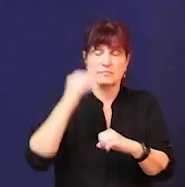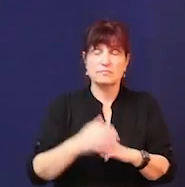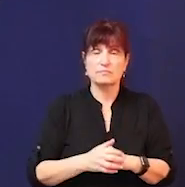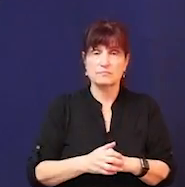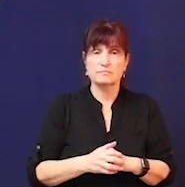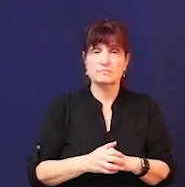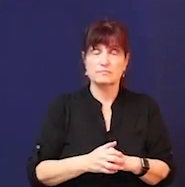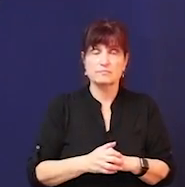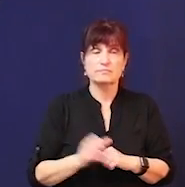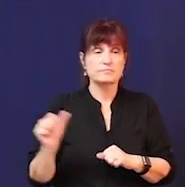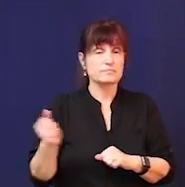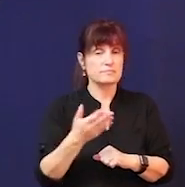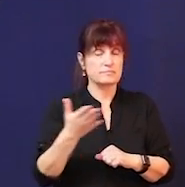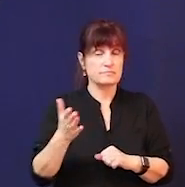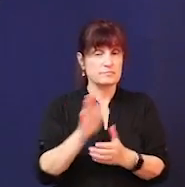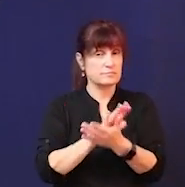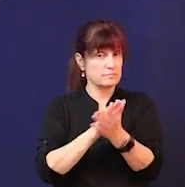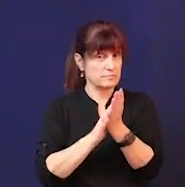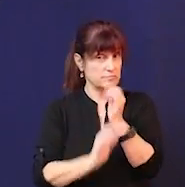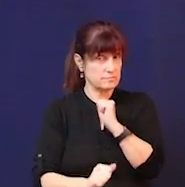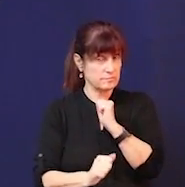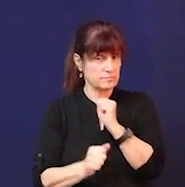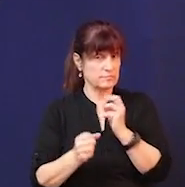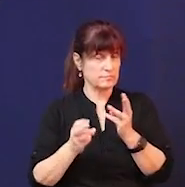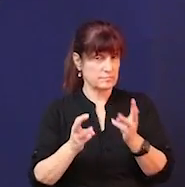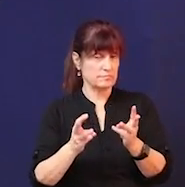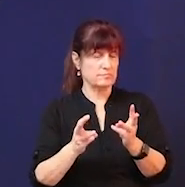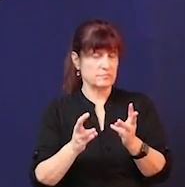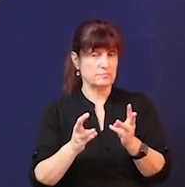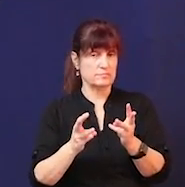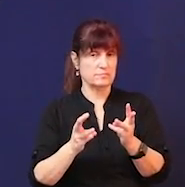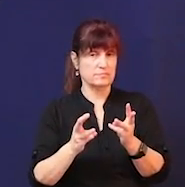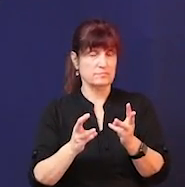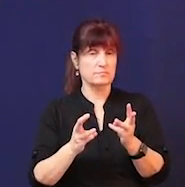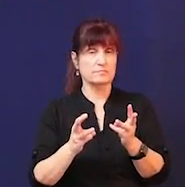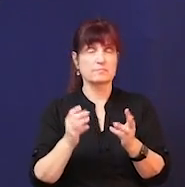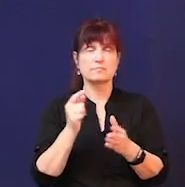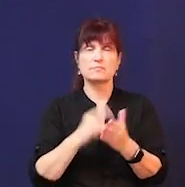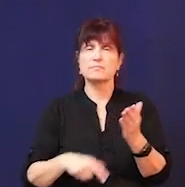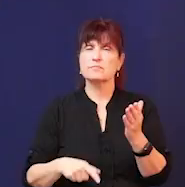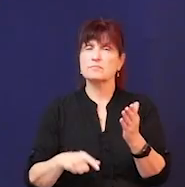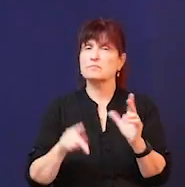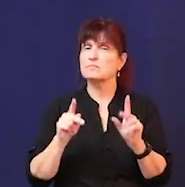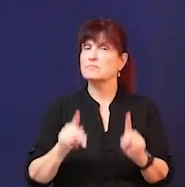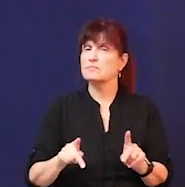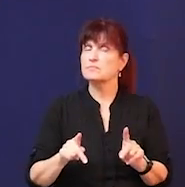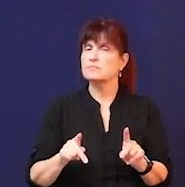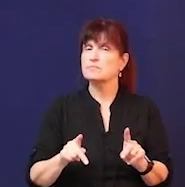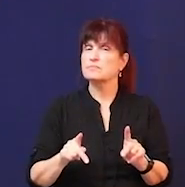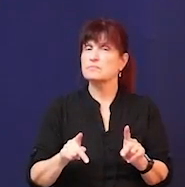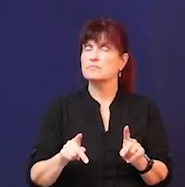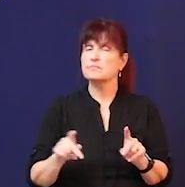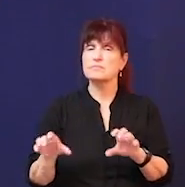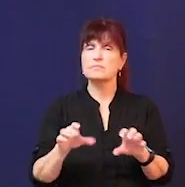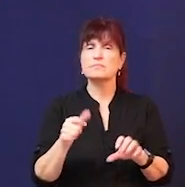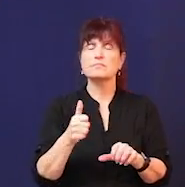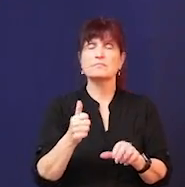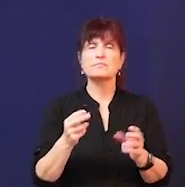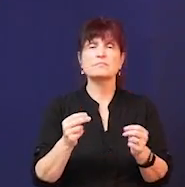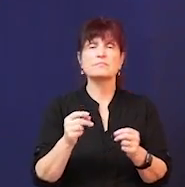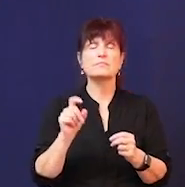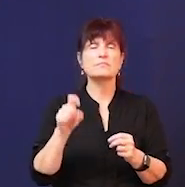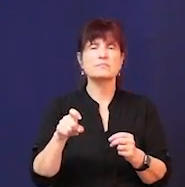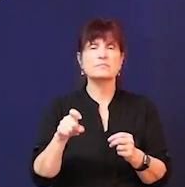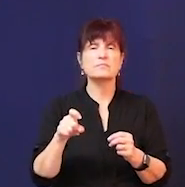Since everything is to be dissolved in this way, what sort of persons ought you to be,